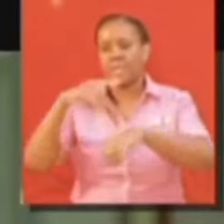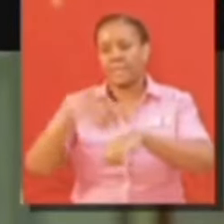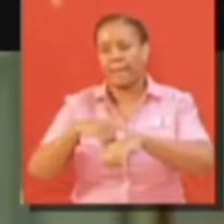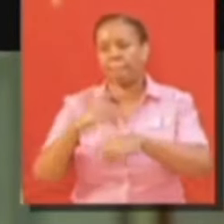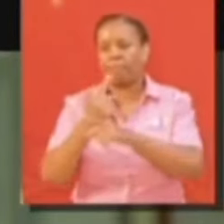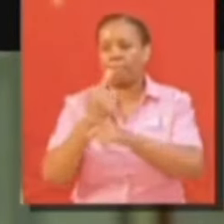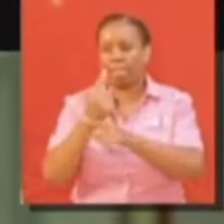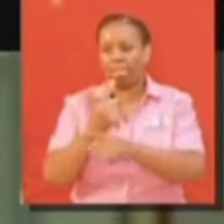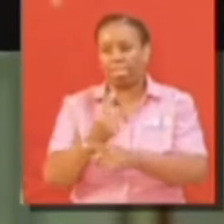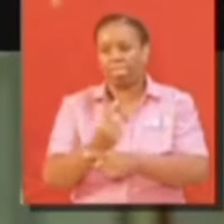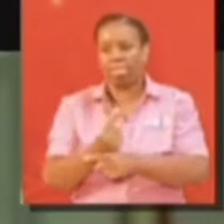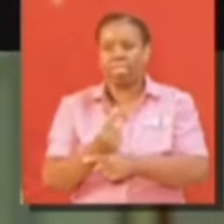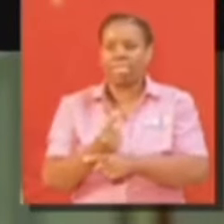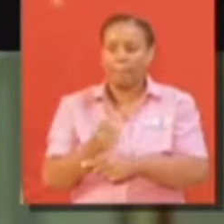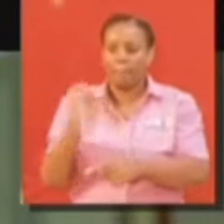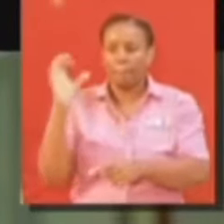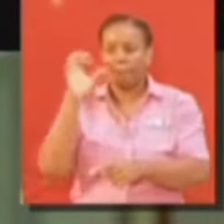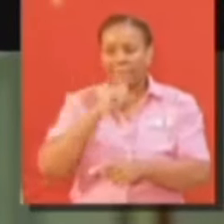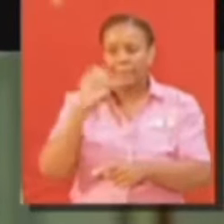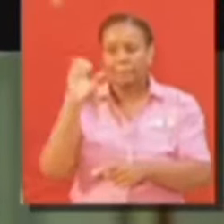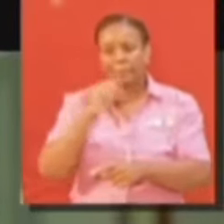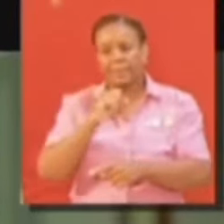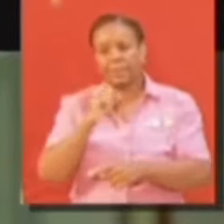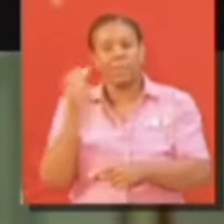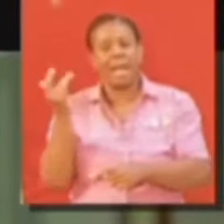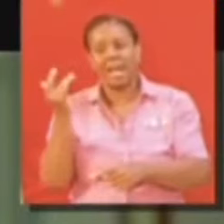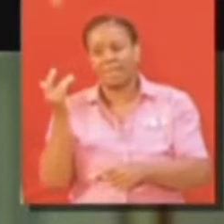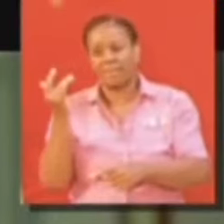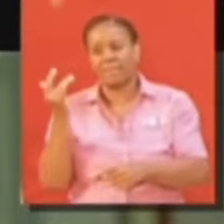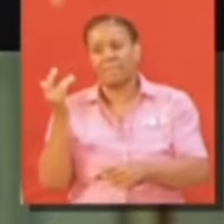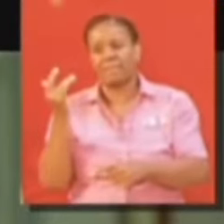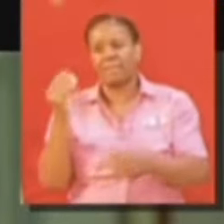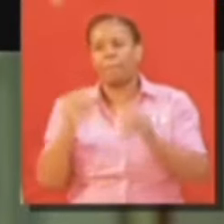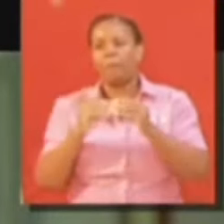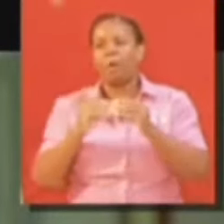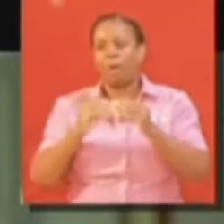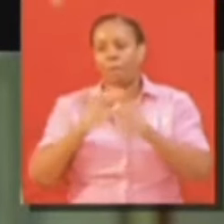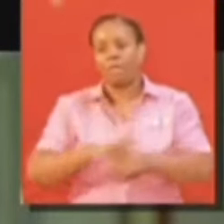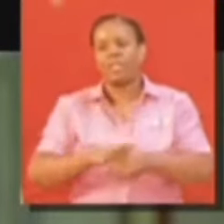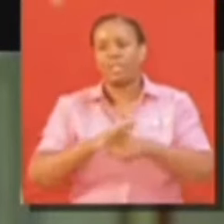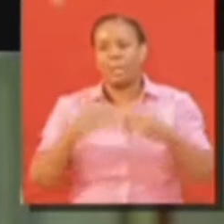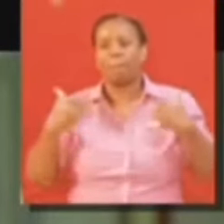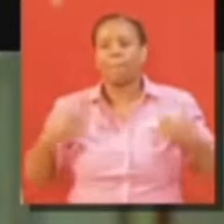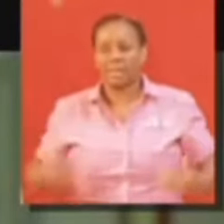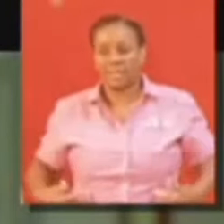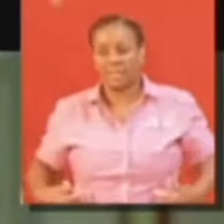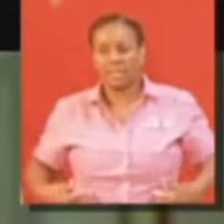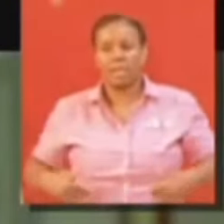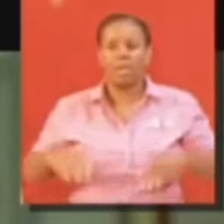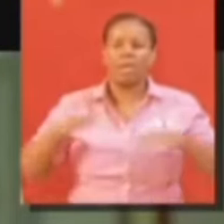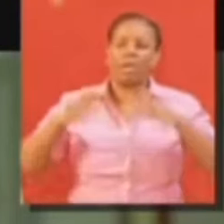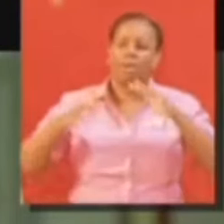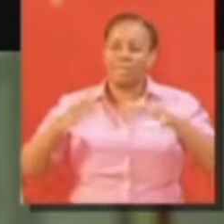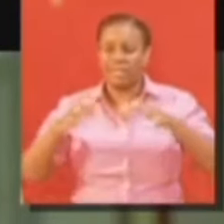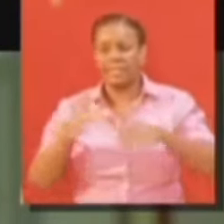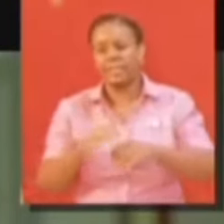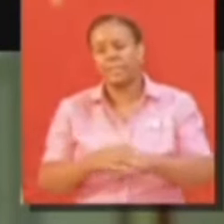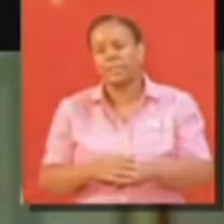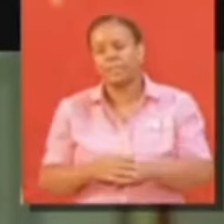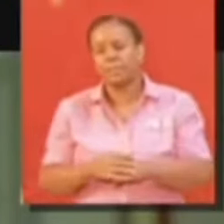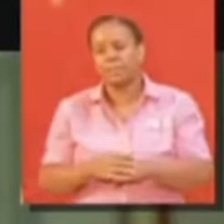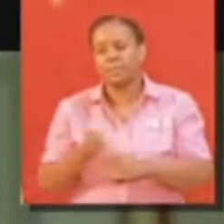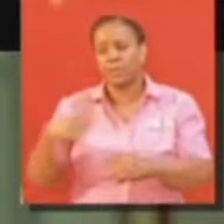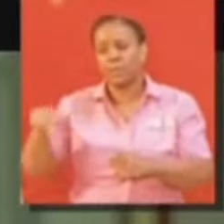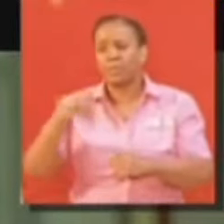cope. To those persons living with depression, other health and mental health and